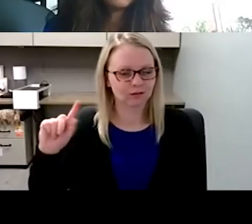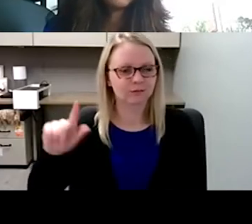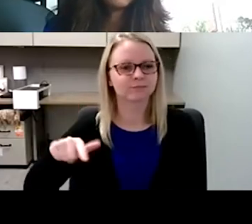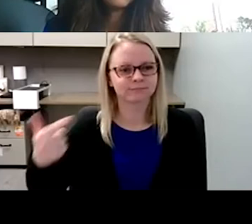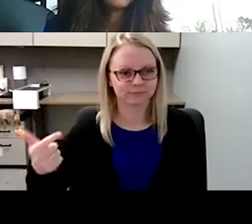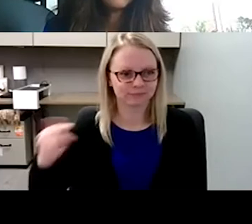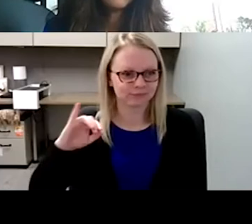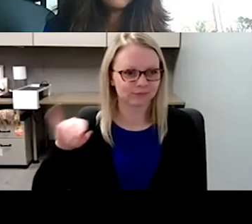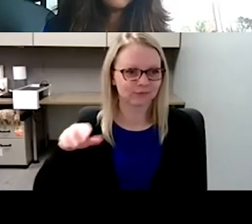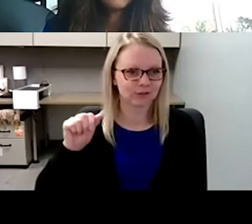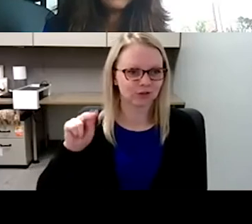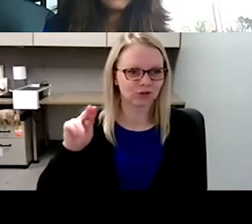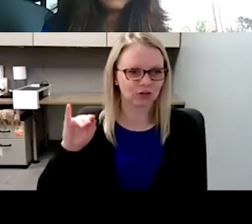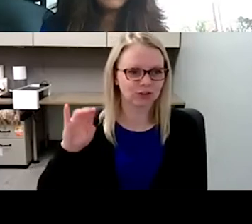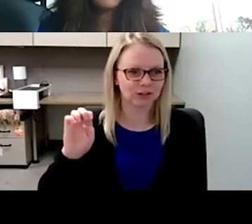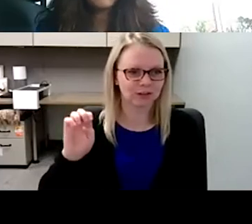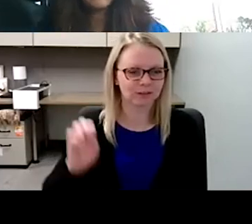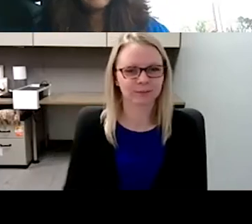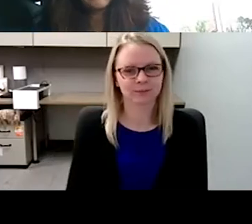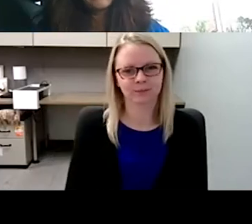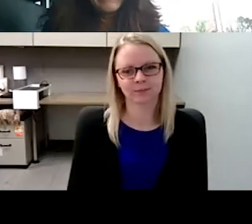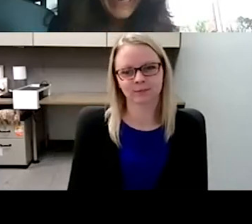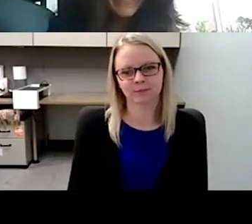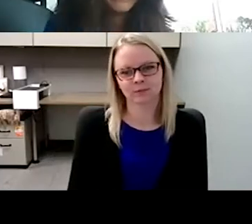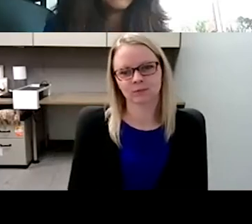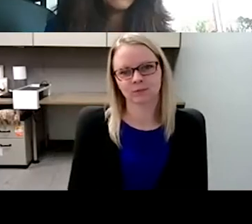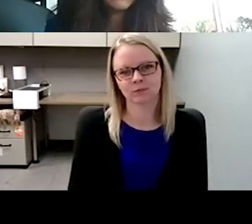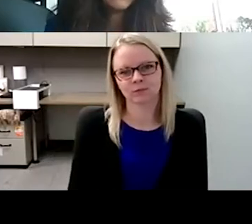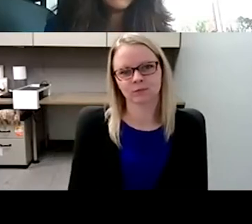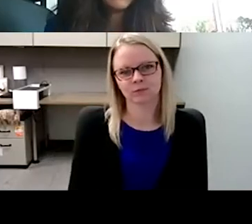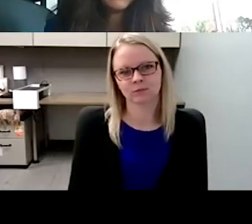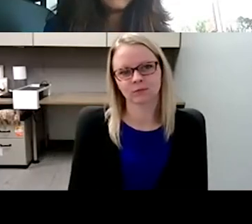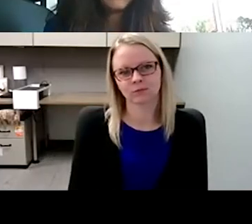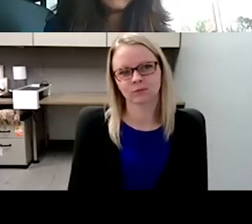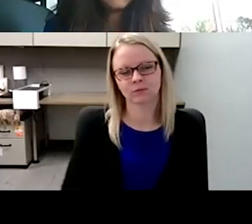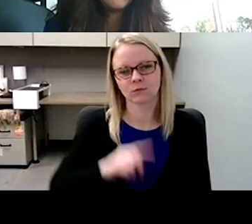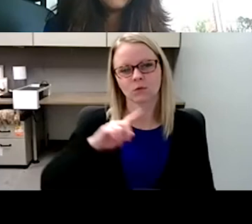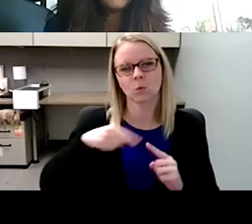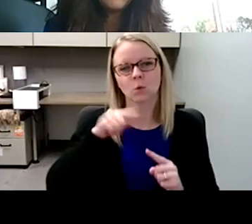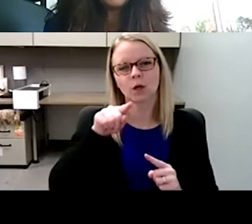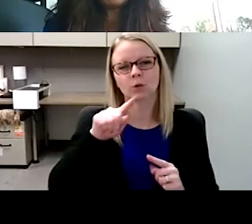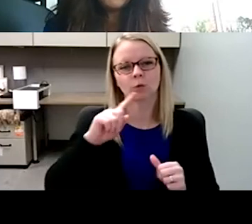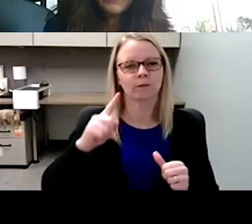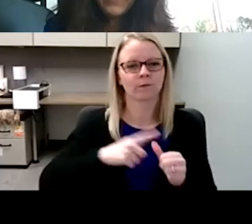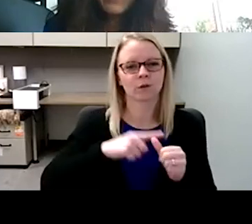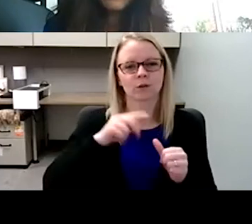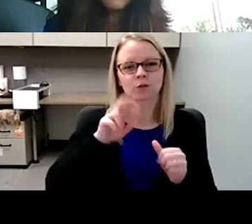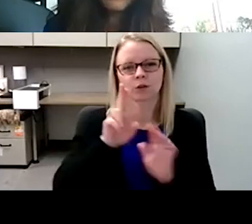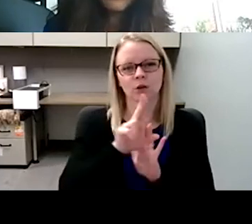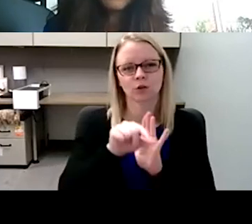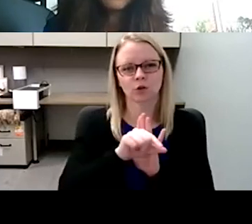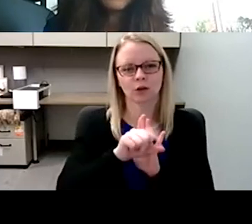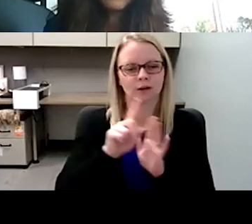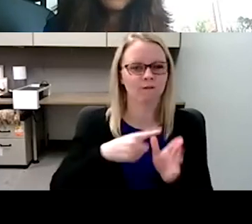you guys know when you're going to be called on, okay? So Michelle, what did you, when you first were an undergrad, when you were first in college, what